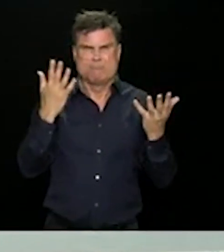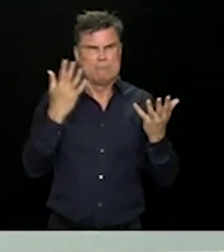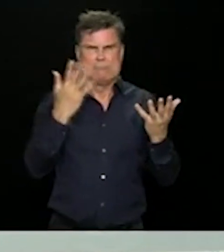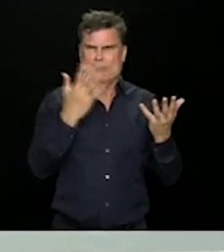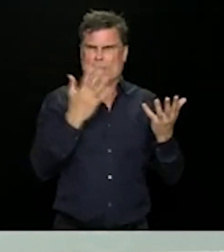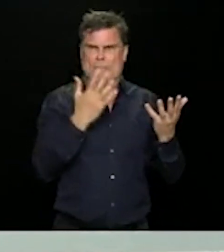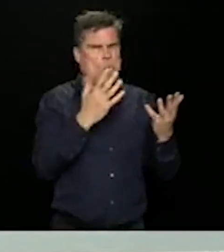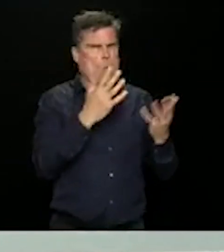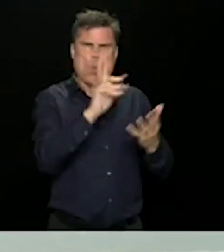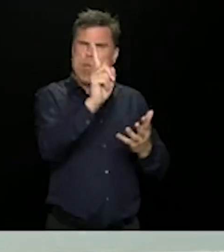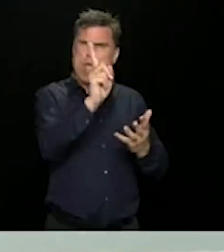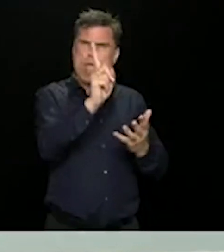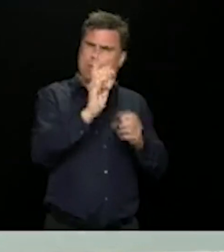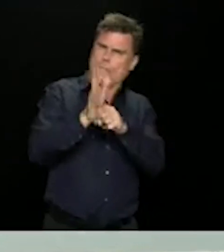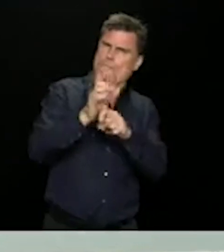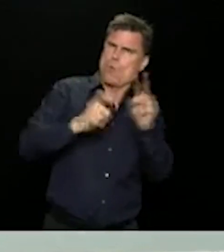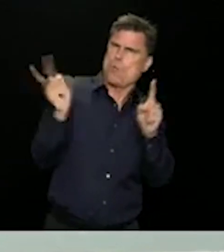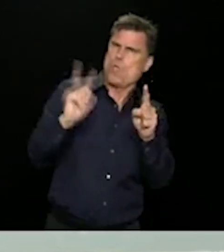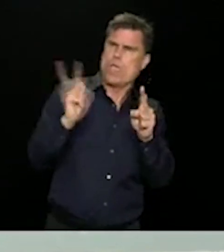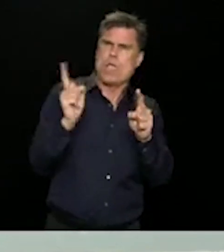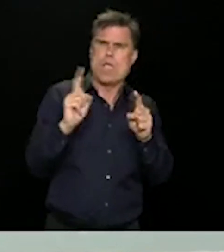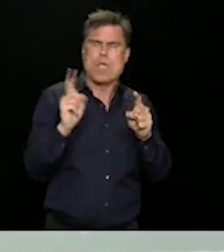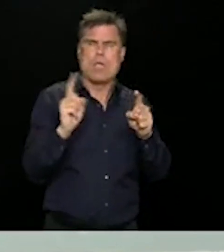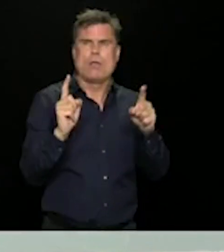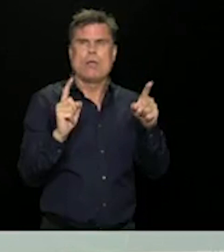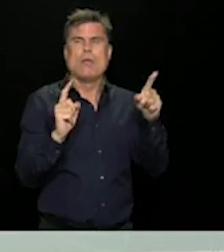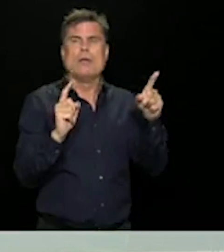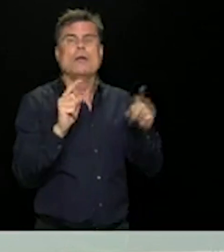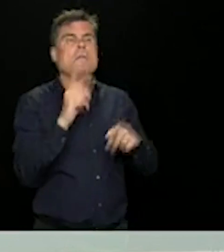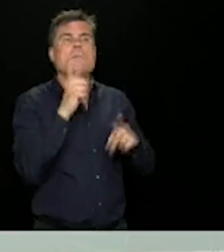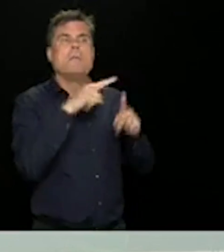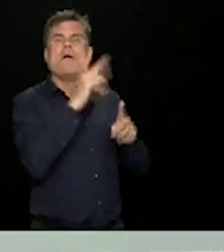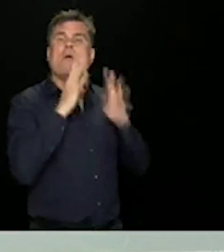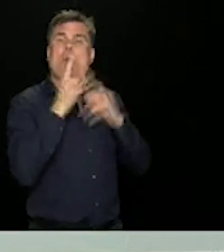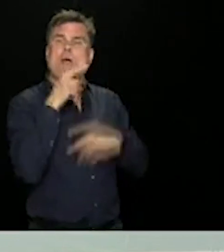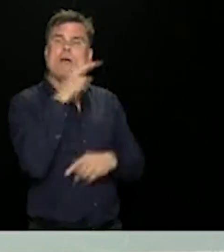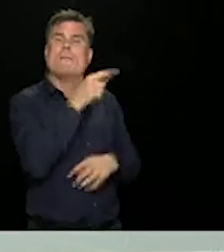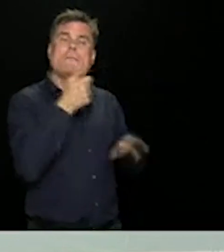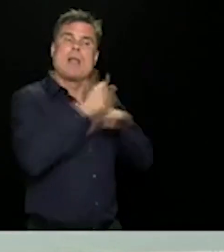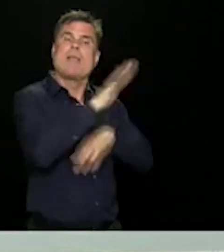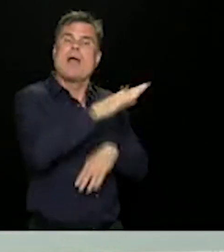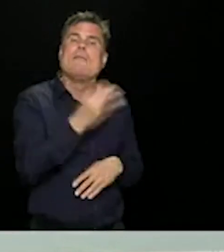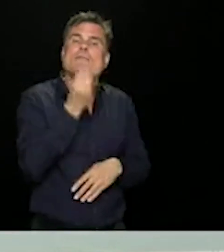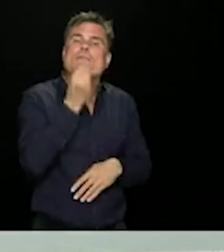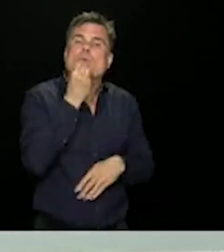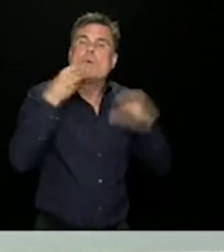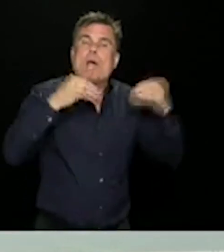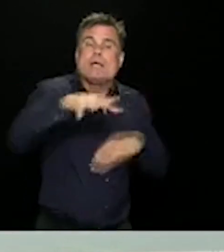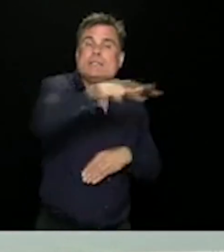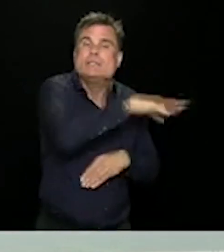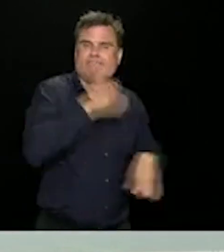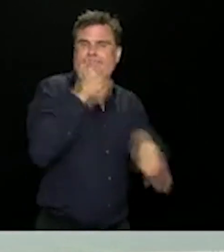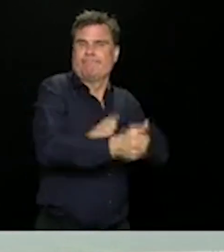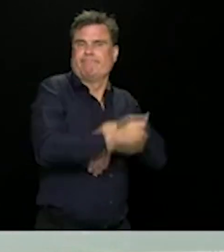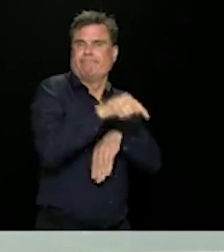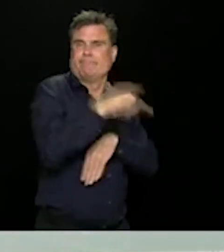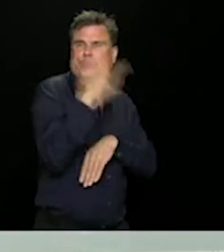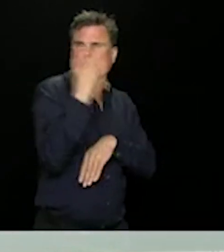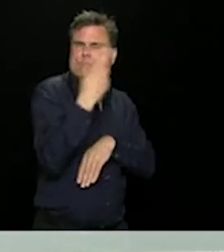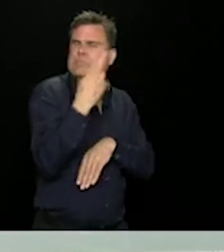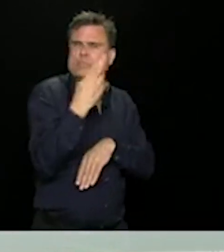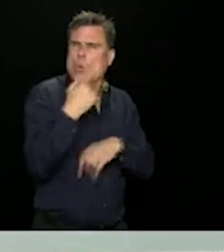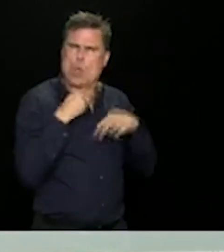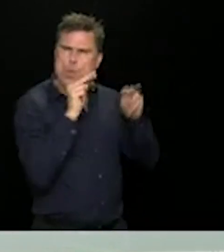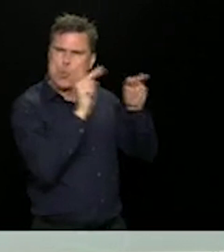probably with transmission in a market. And, we'll get some more information about that over time. The genomics will help a